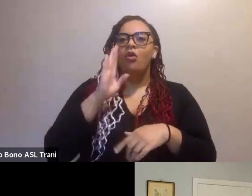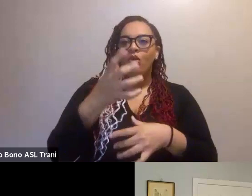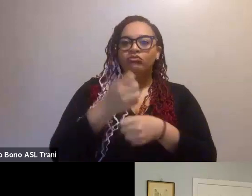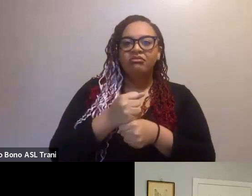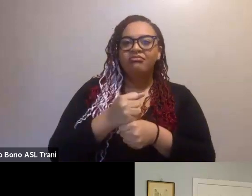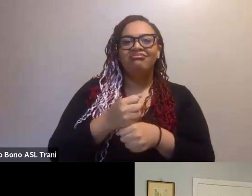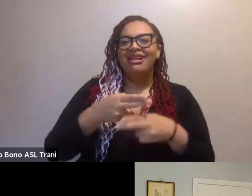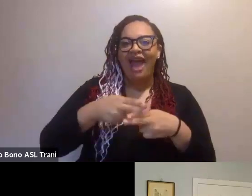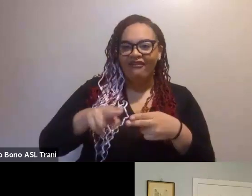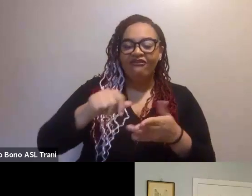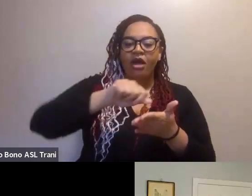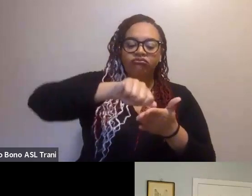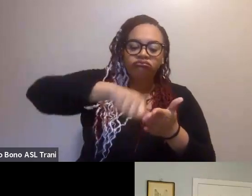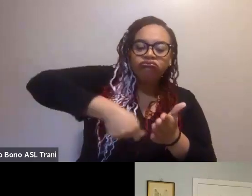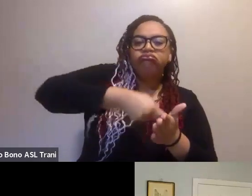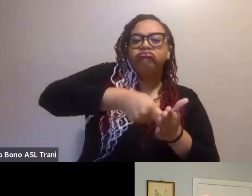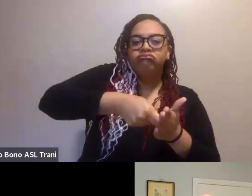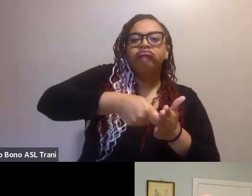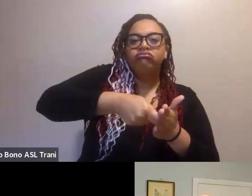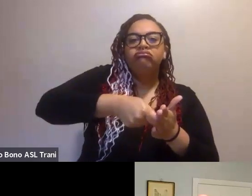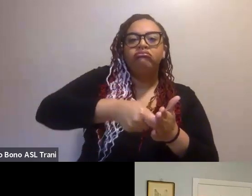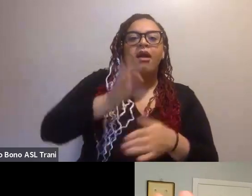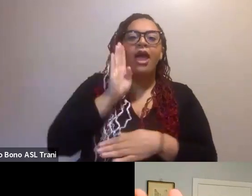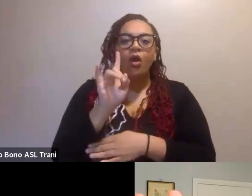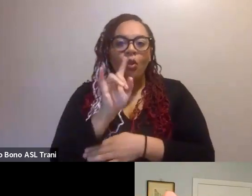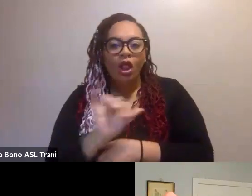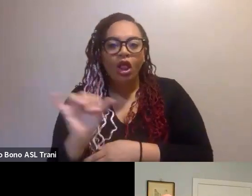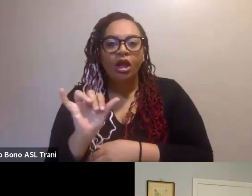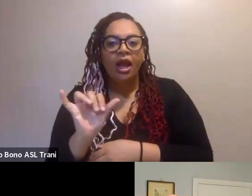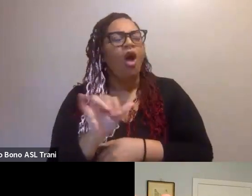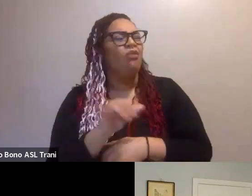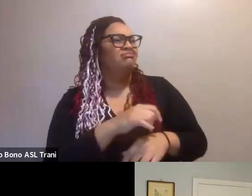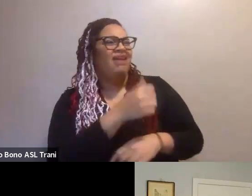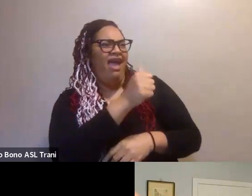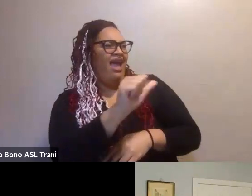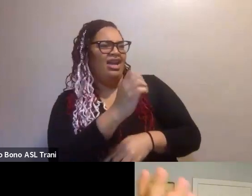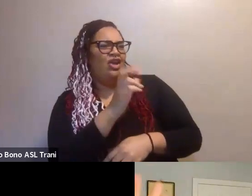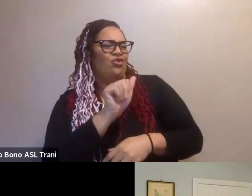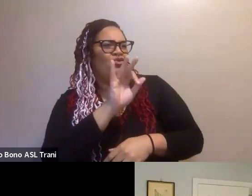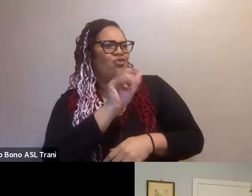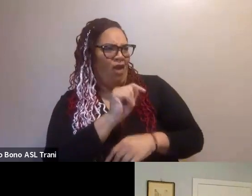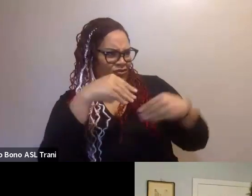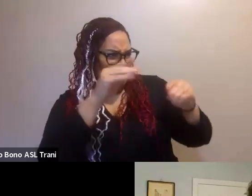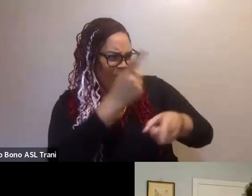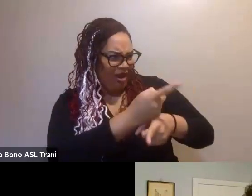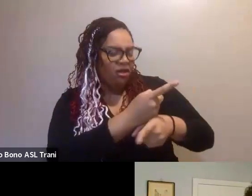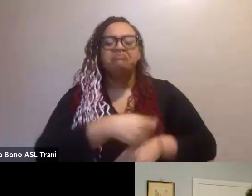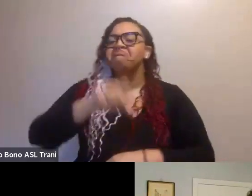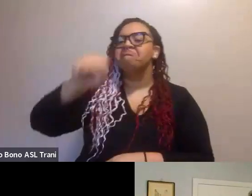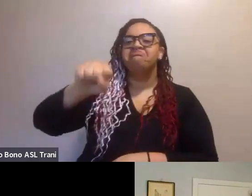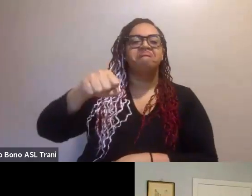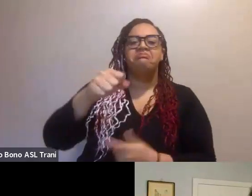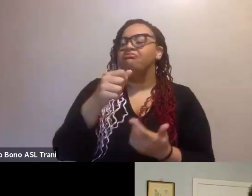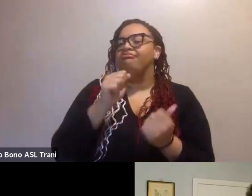just cut a circle. It will end up looking any craft store, right? You can get those. Yeah, you can get these any craft store. Pretty much